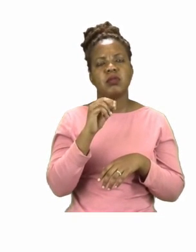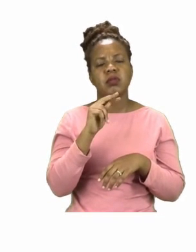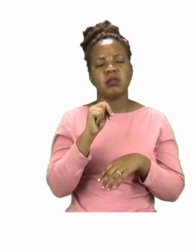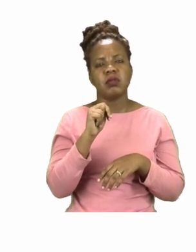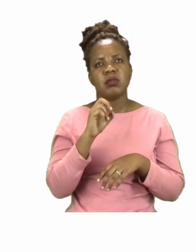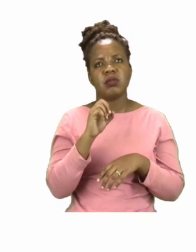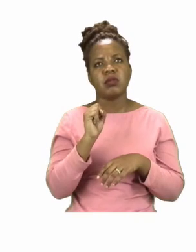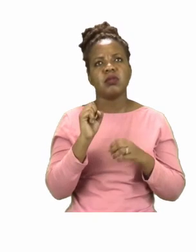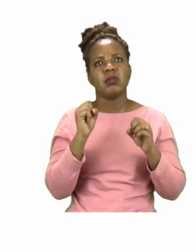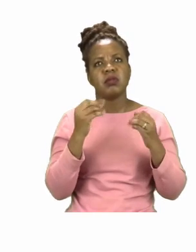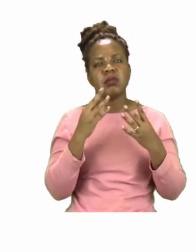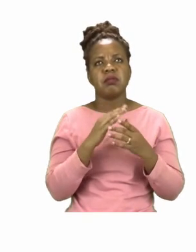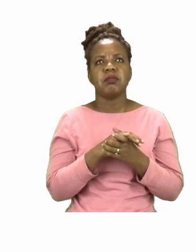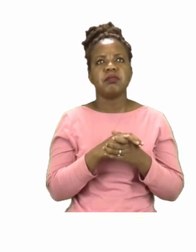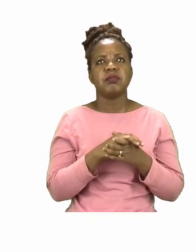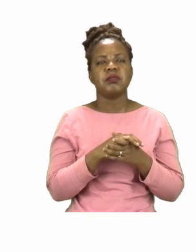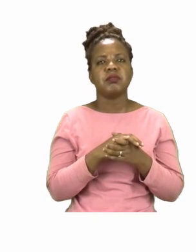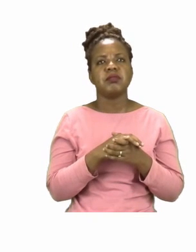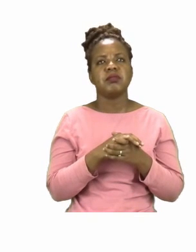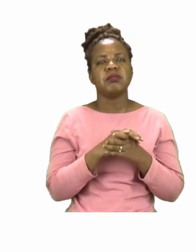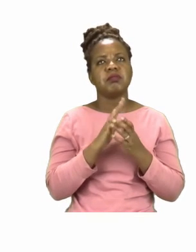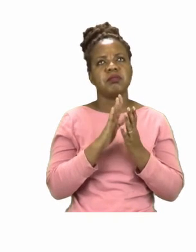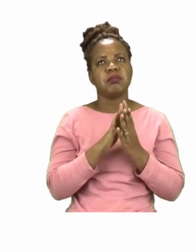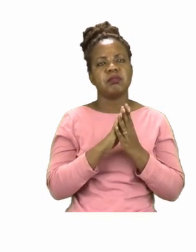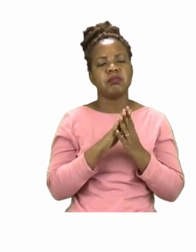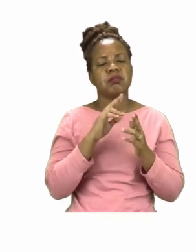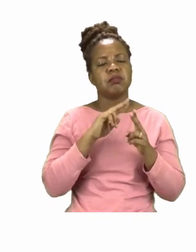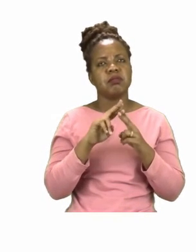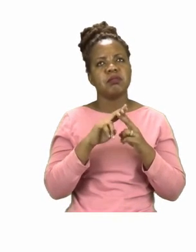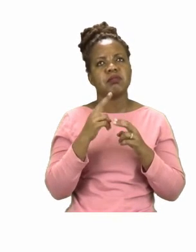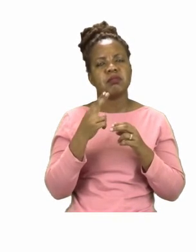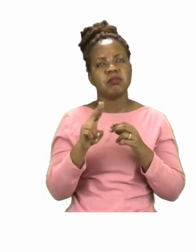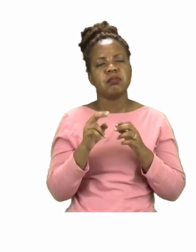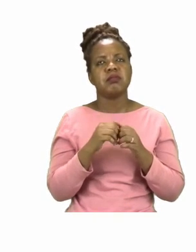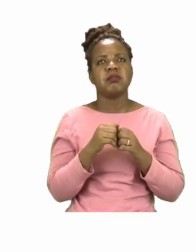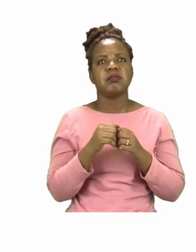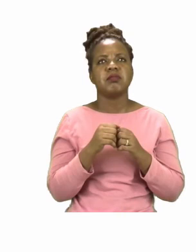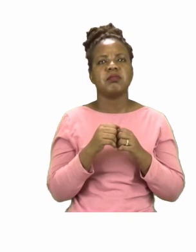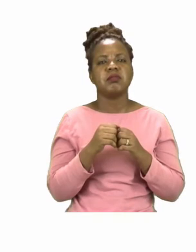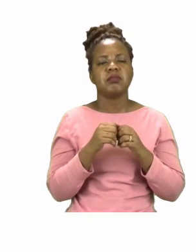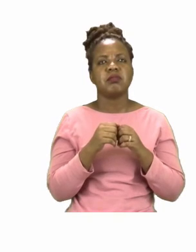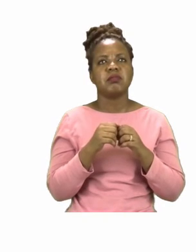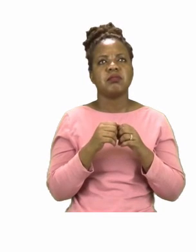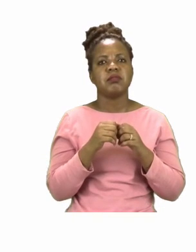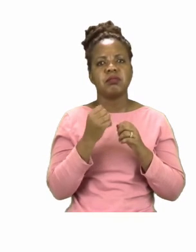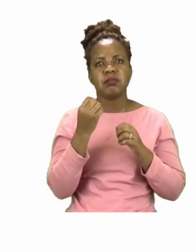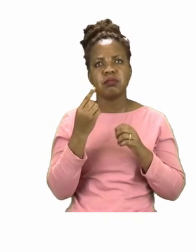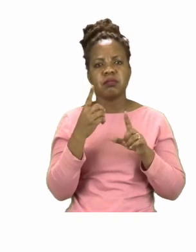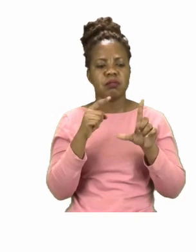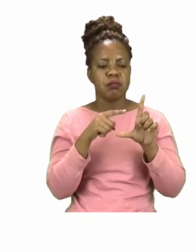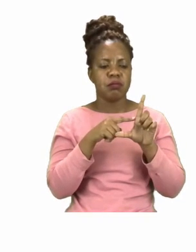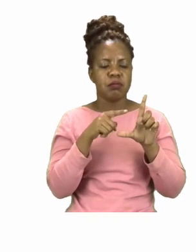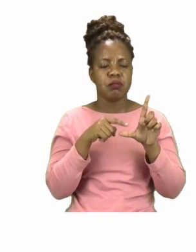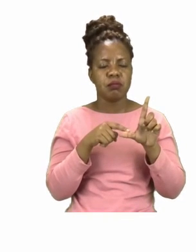not sure, count the sides, count the corners, count the right angles, and try hard